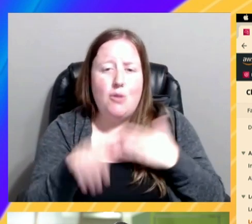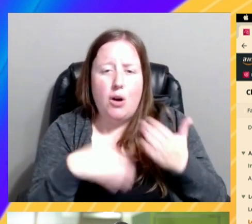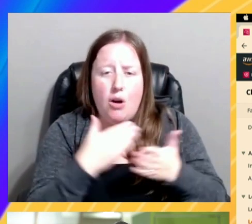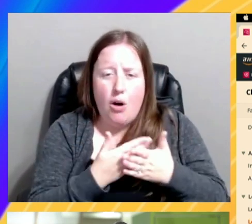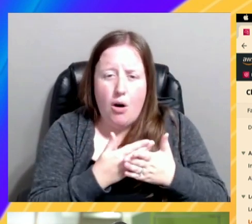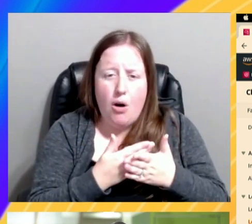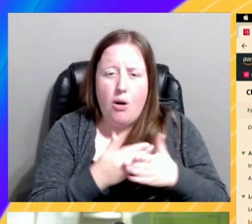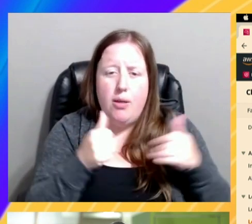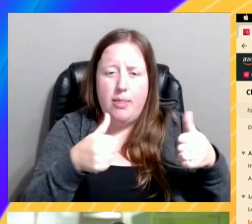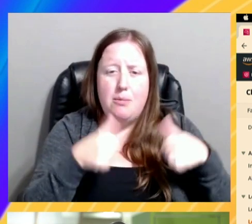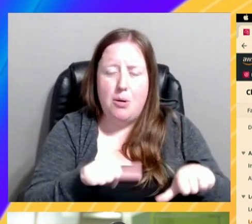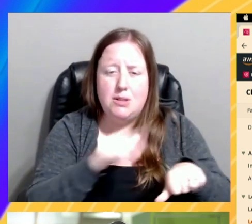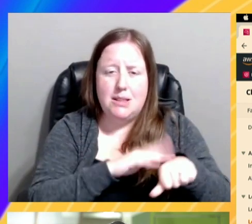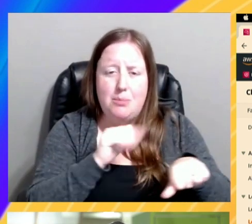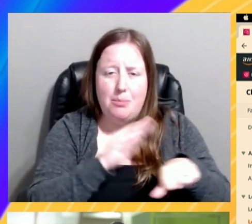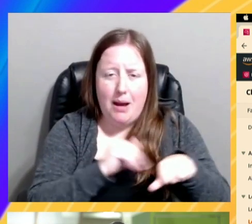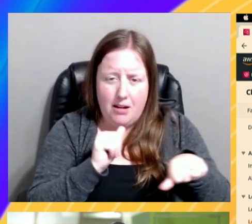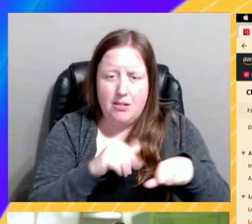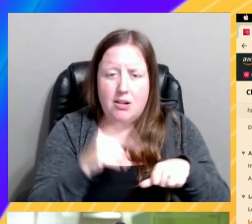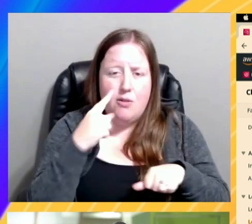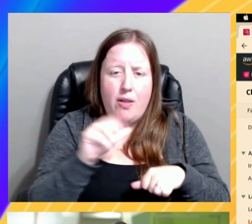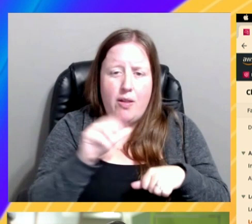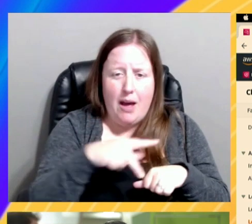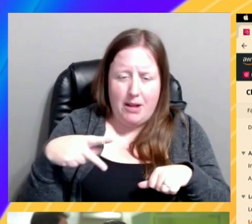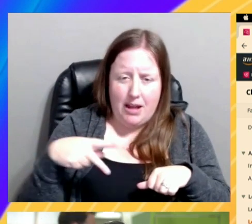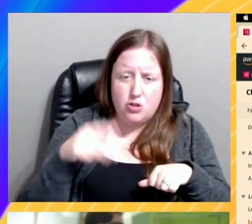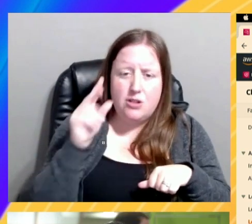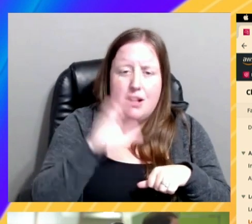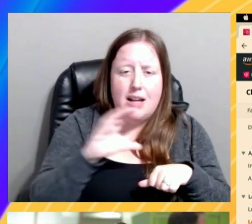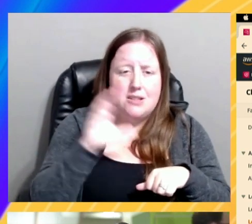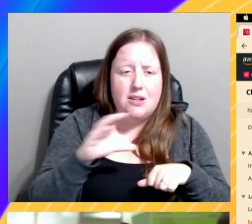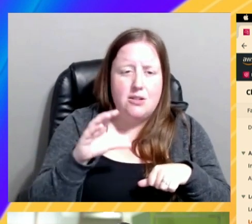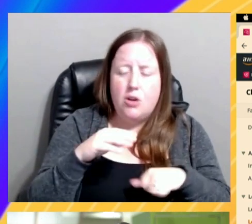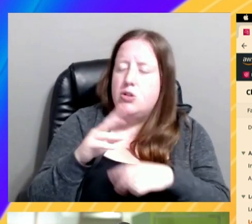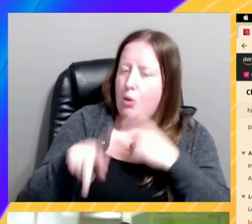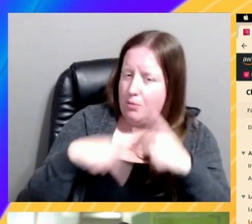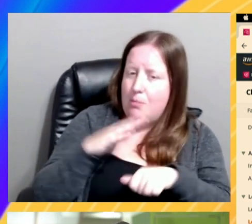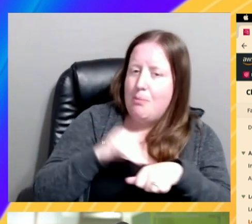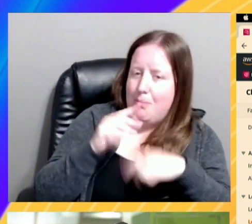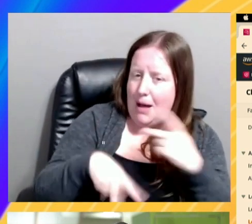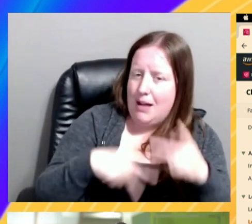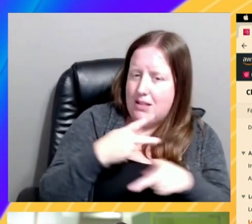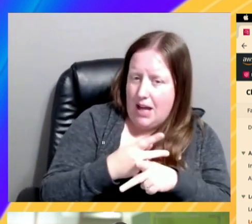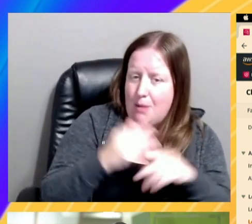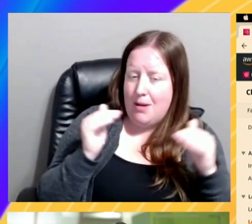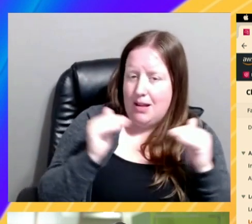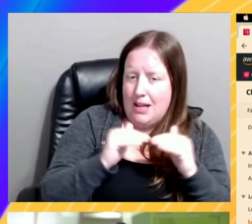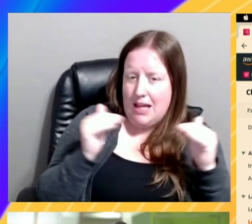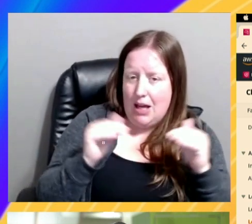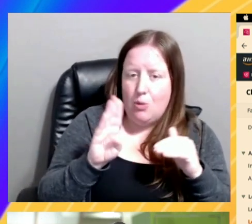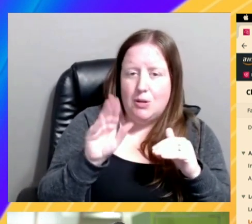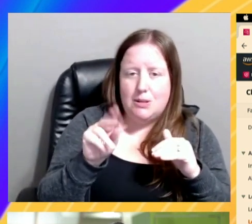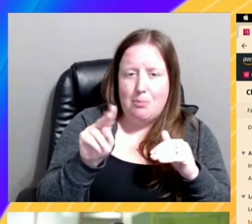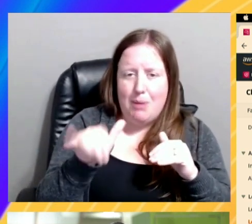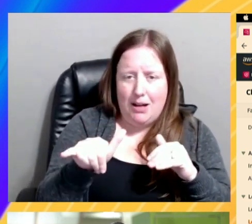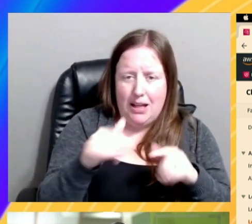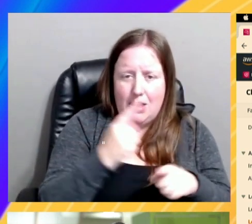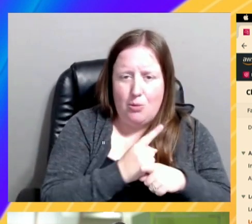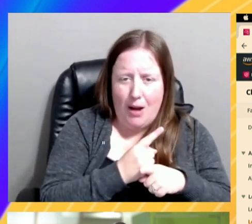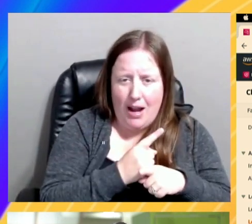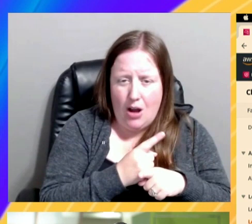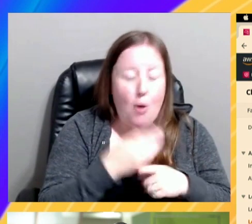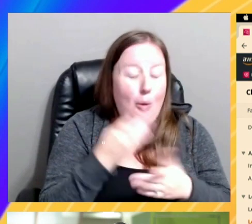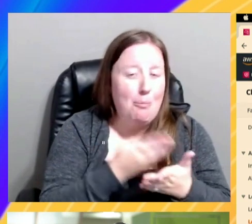happening on my application, and it's looking for the type as bunny. Pet type equals bunny. Got it, yeah. So I can run this query